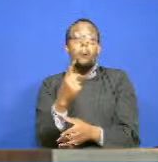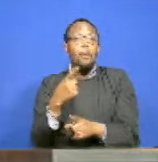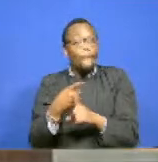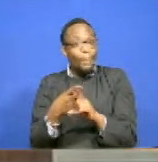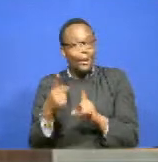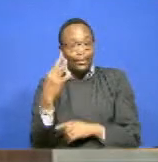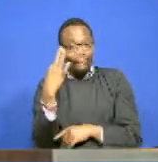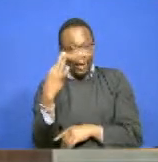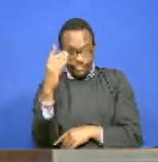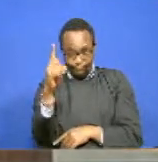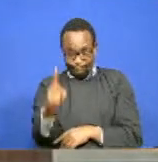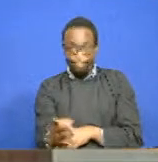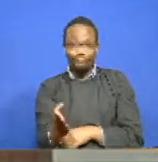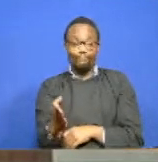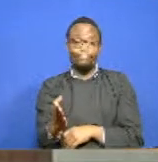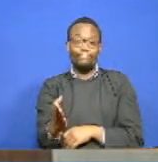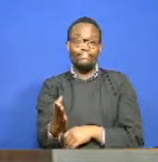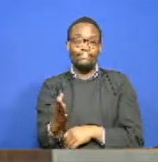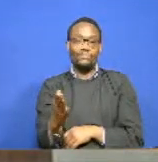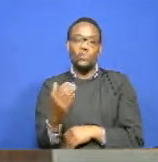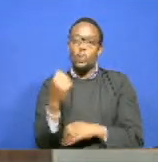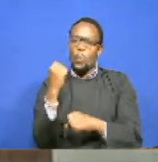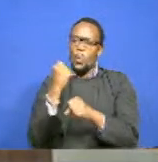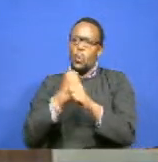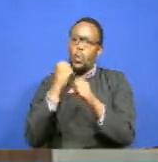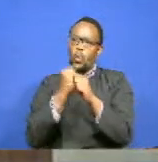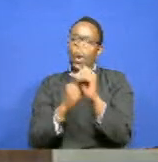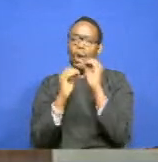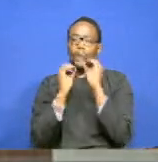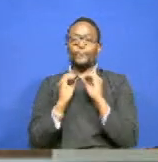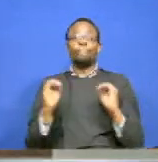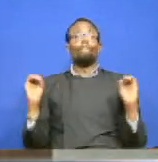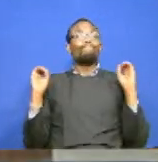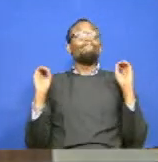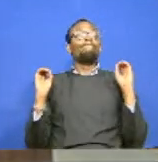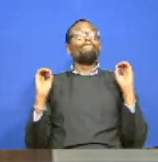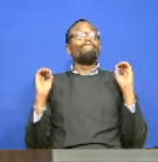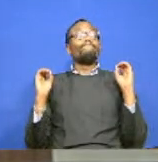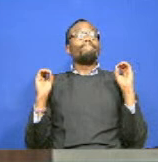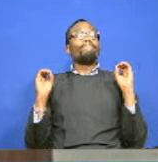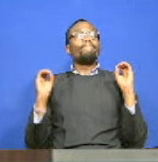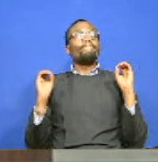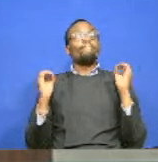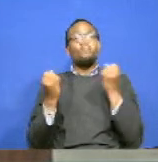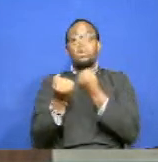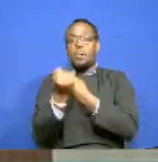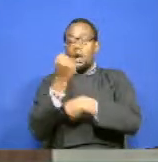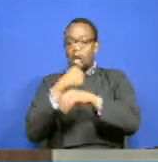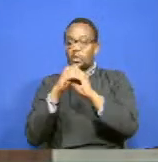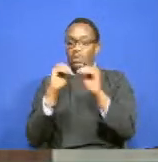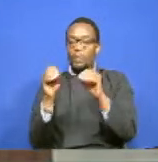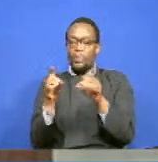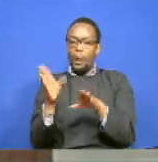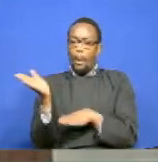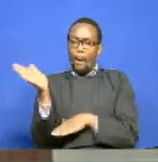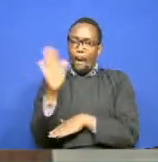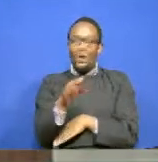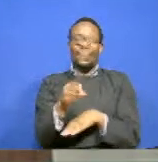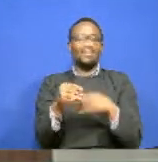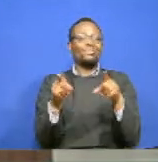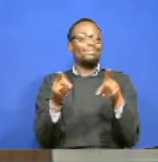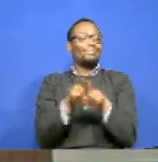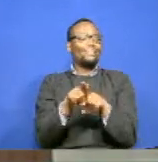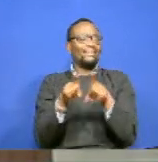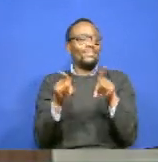and the third servant did not do anything about the talent given. He only brought back that which was